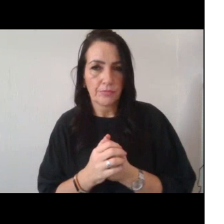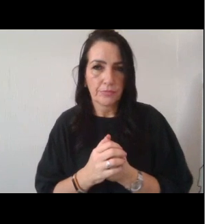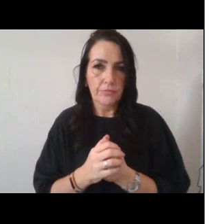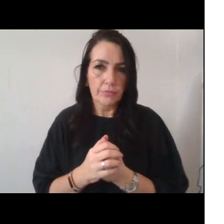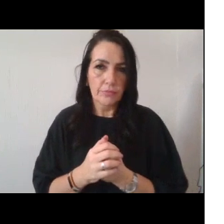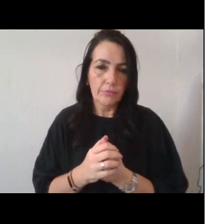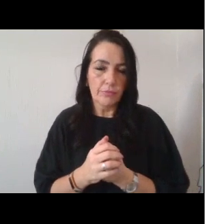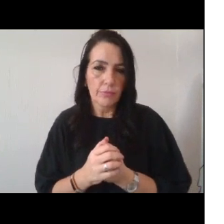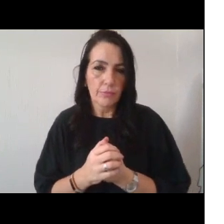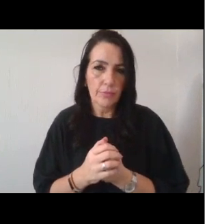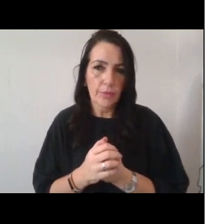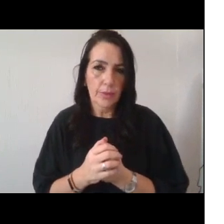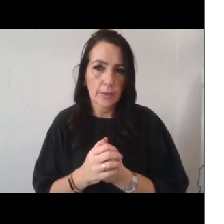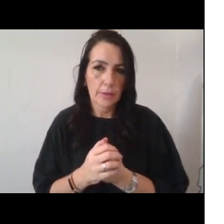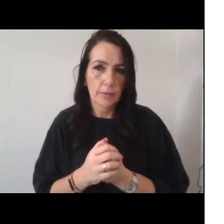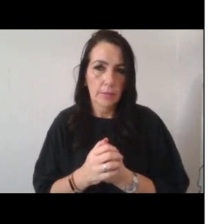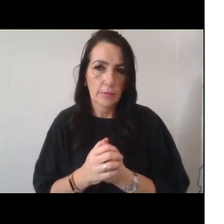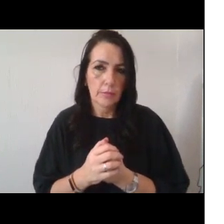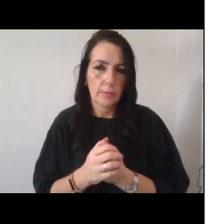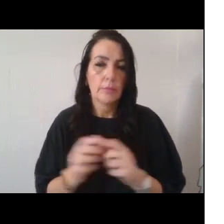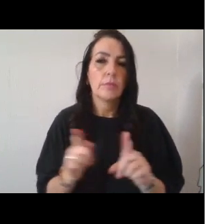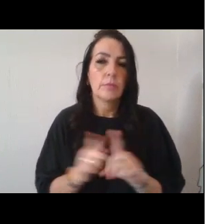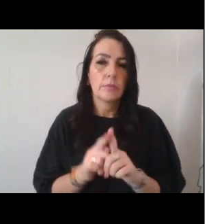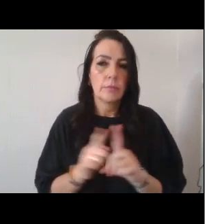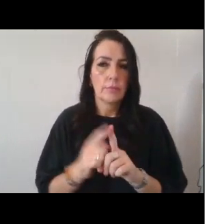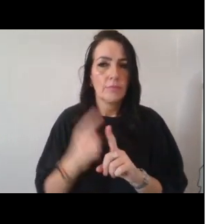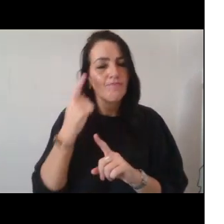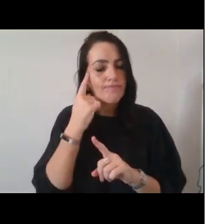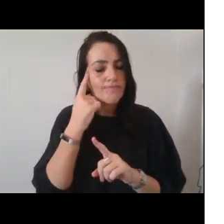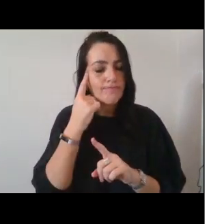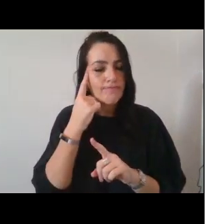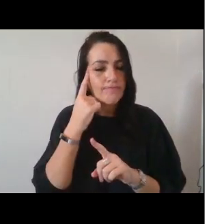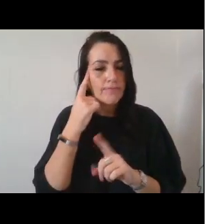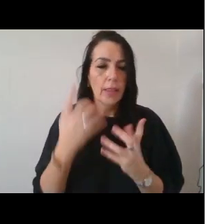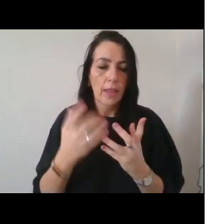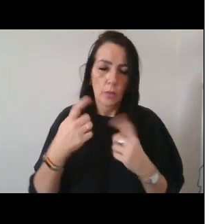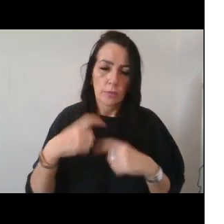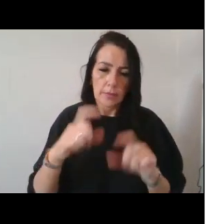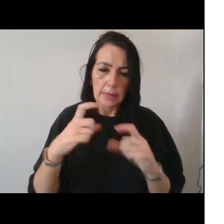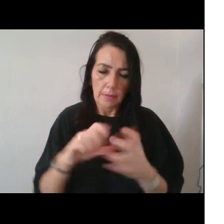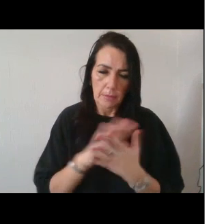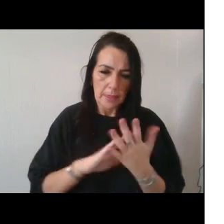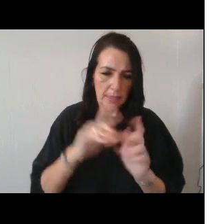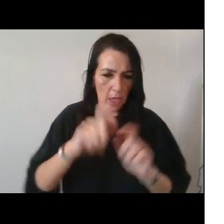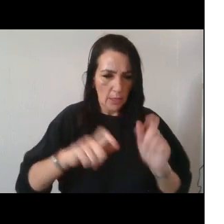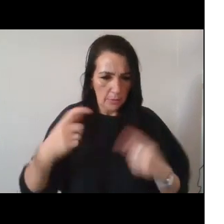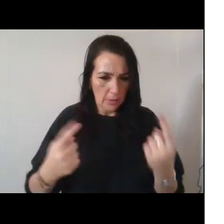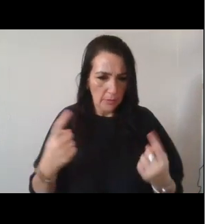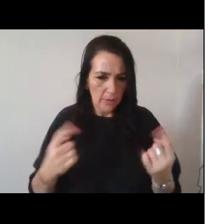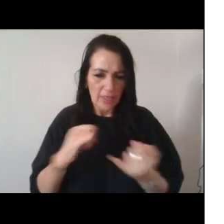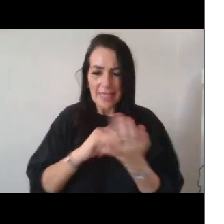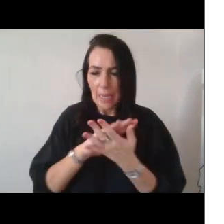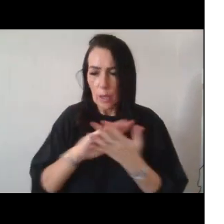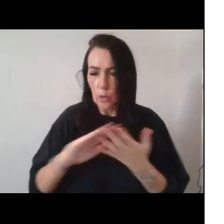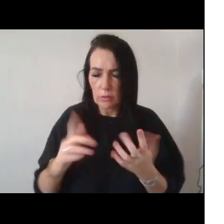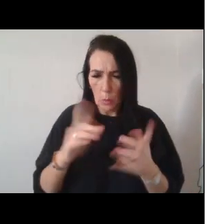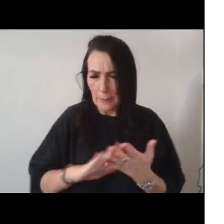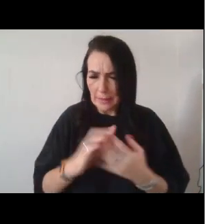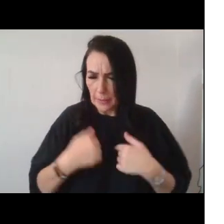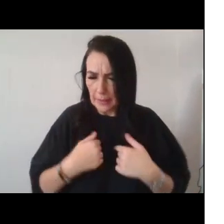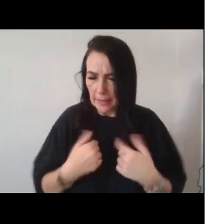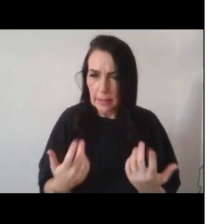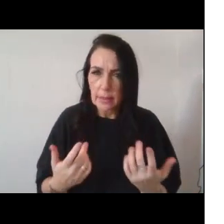everybody. We also want to think about what being more sustainable will mean to our customers and to our stakeholders. So if those